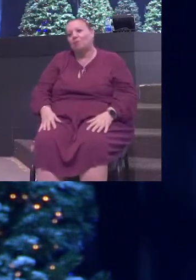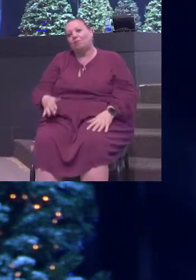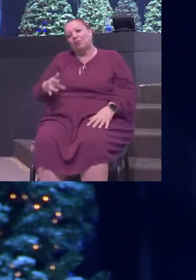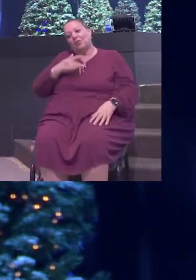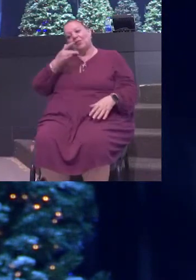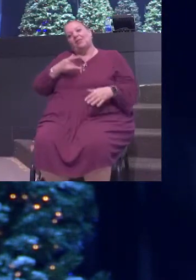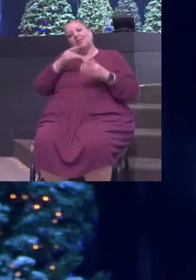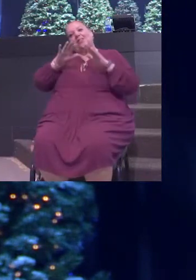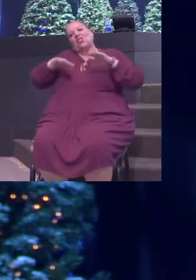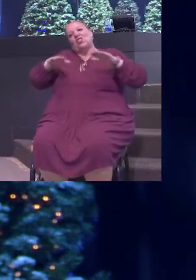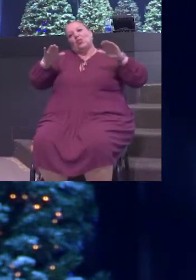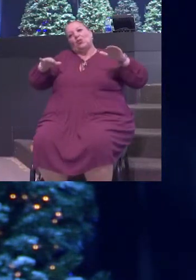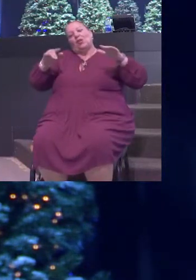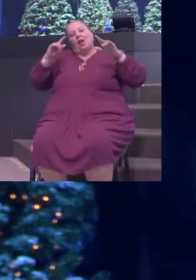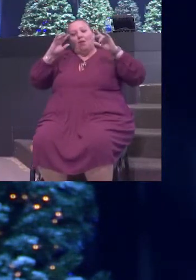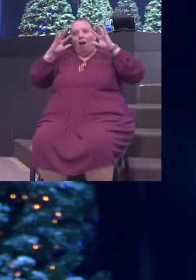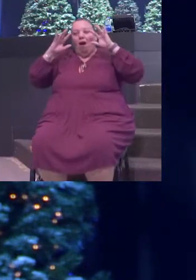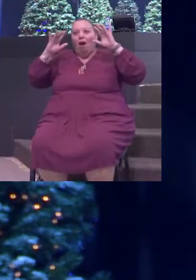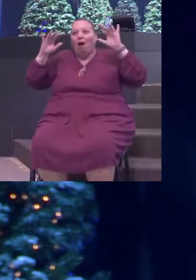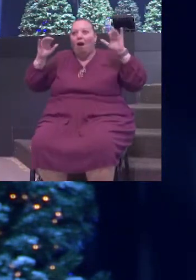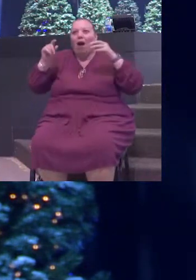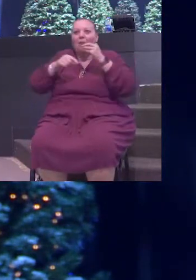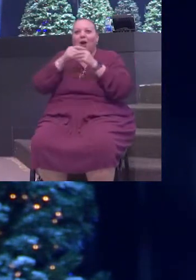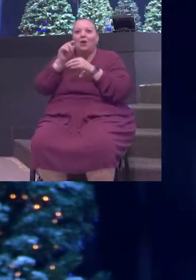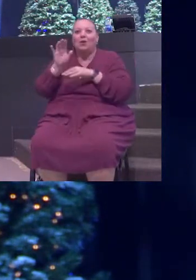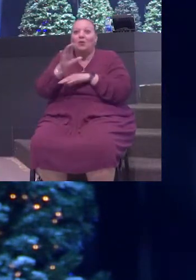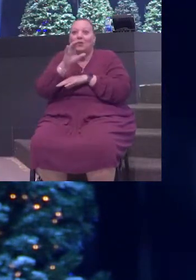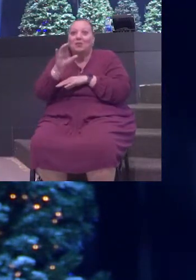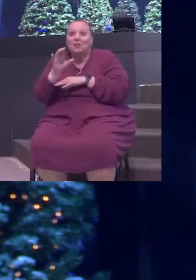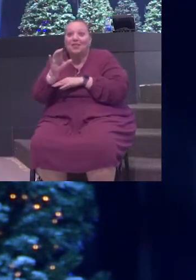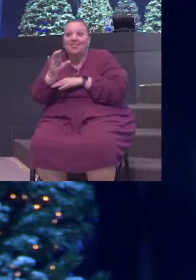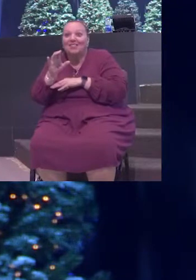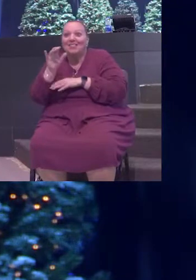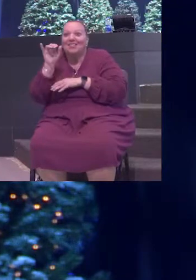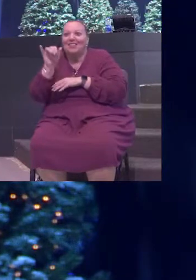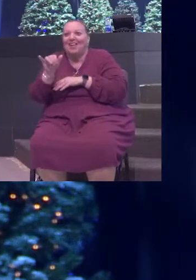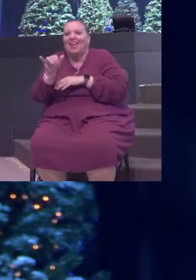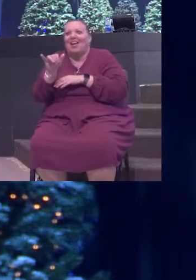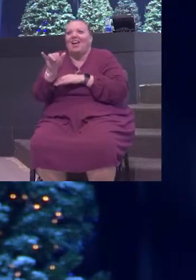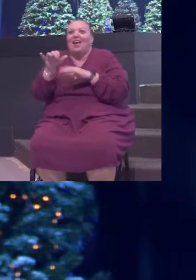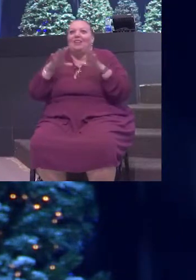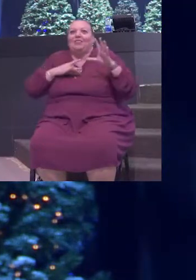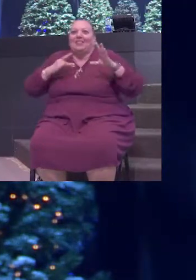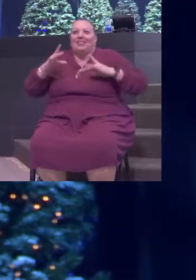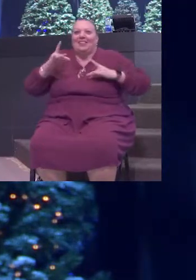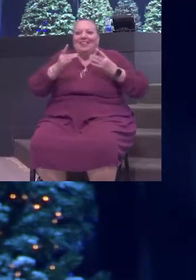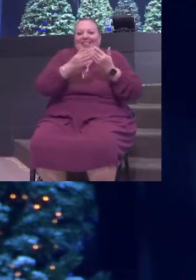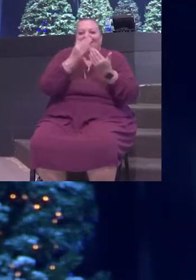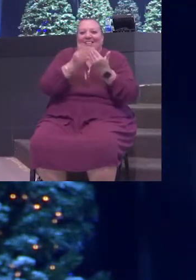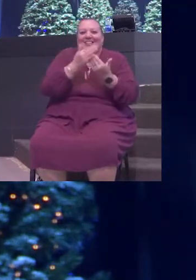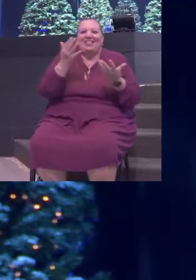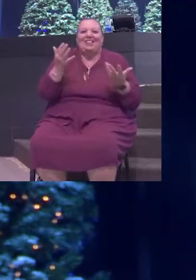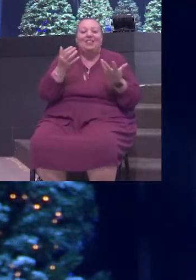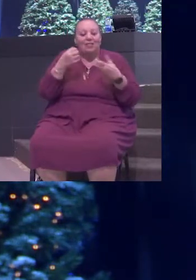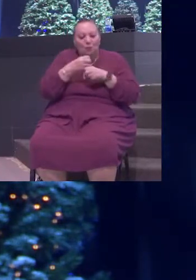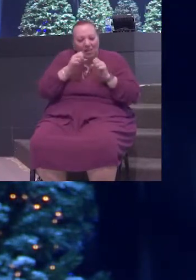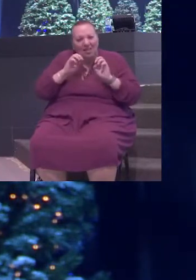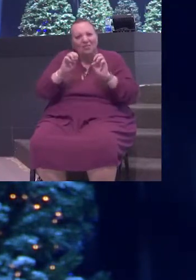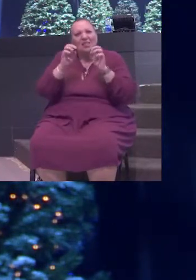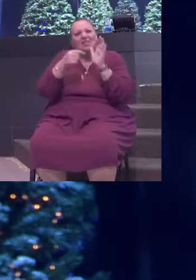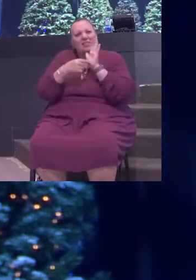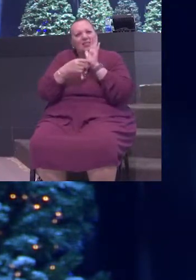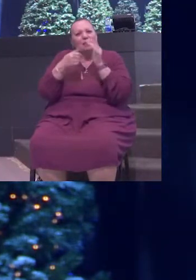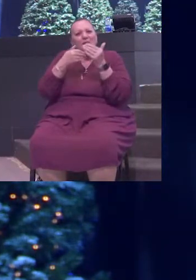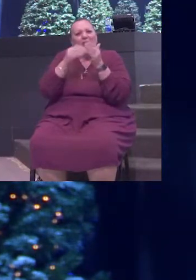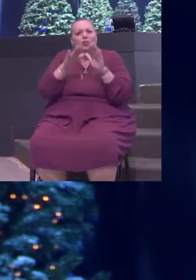in which little children have a wonder about Christmas that is just contagious. And so make an effort to have